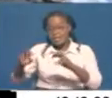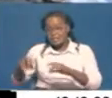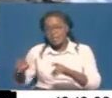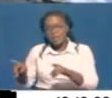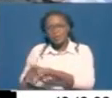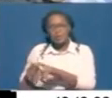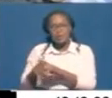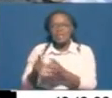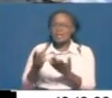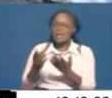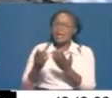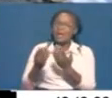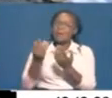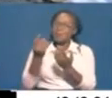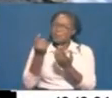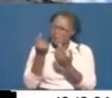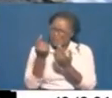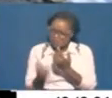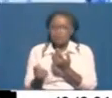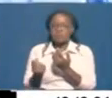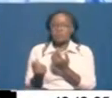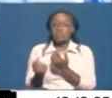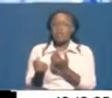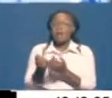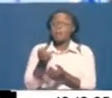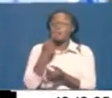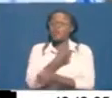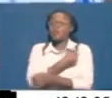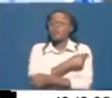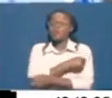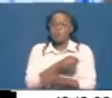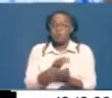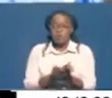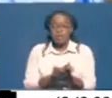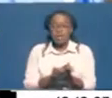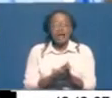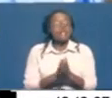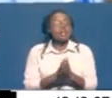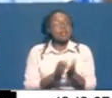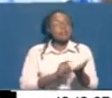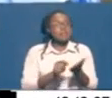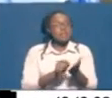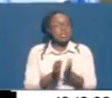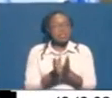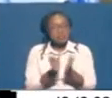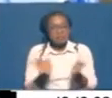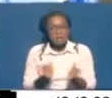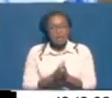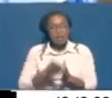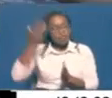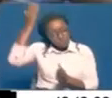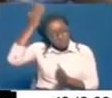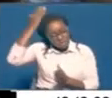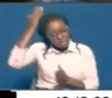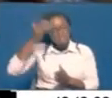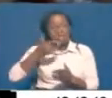least of our medical facilities. Katibu wa tawi la Siaya la chama cha wauguzi nchini Sylvester